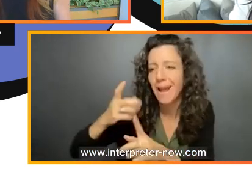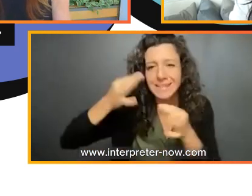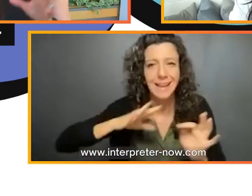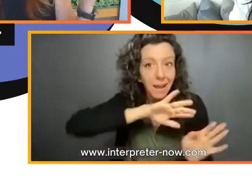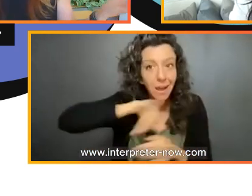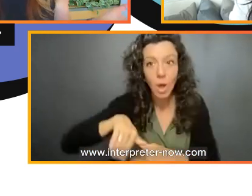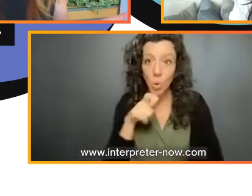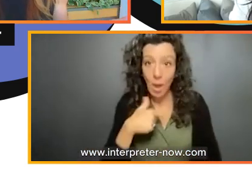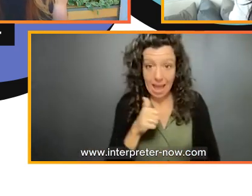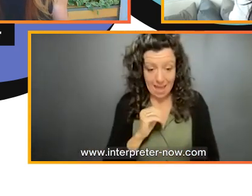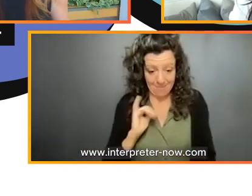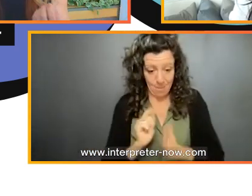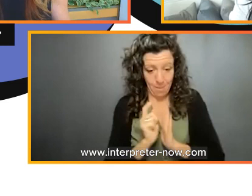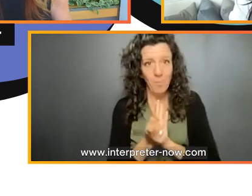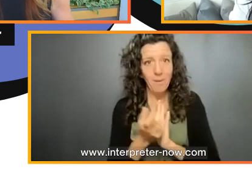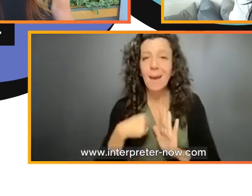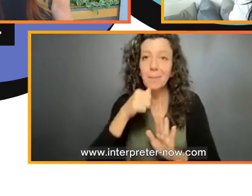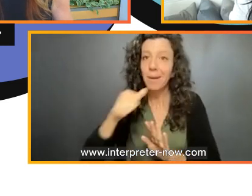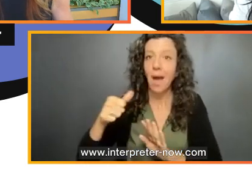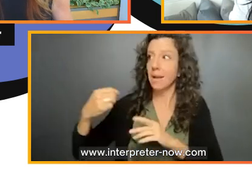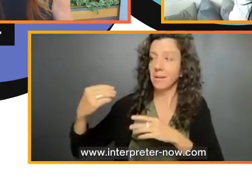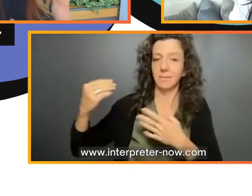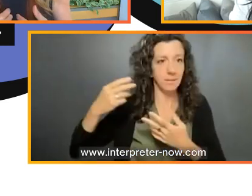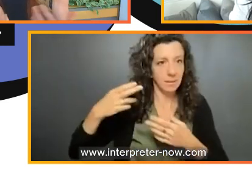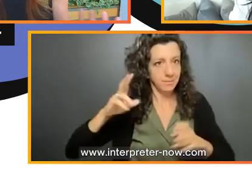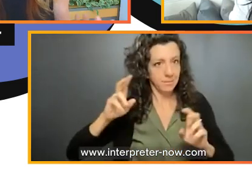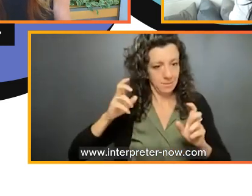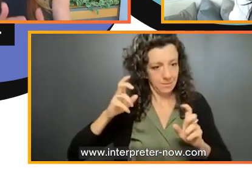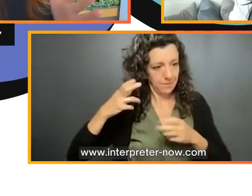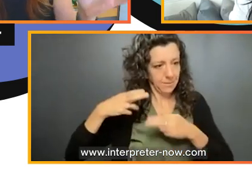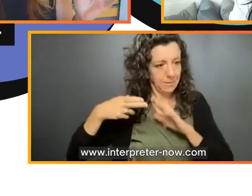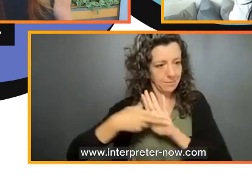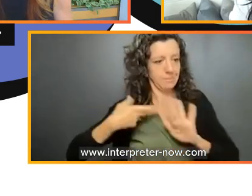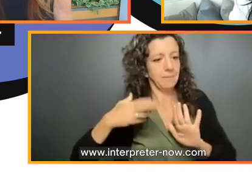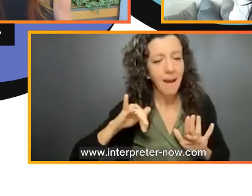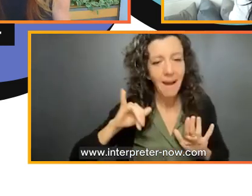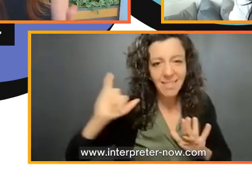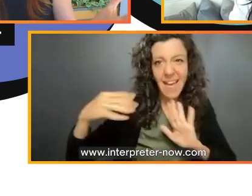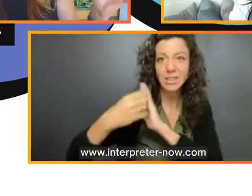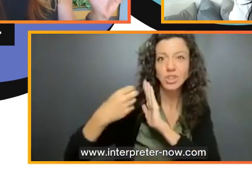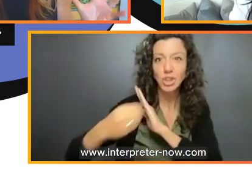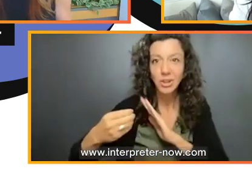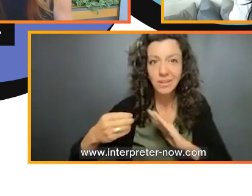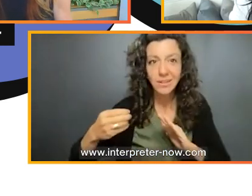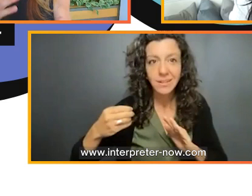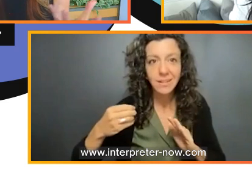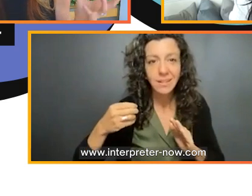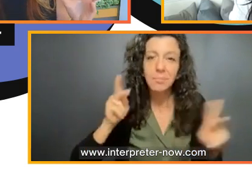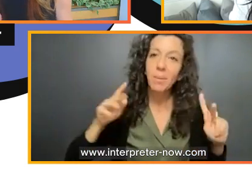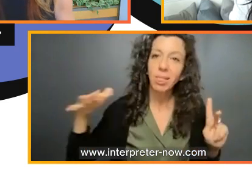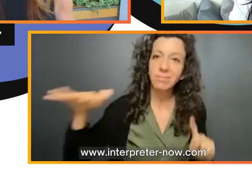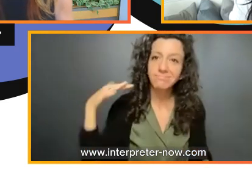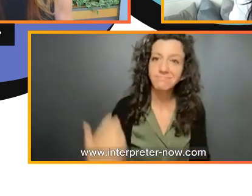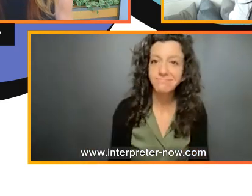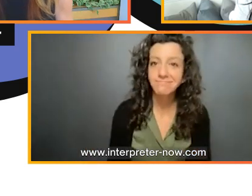that and deciding who I am and that it's not defined. I am not defined by the external